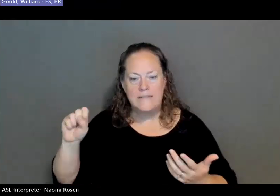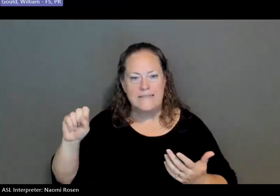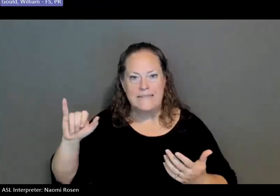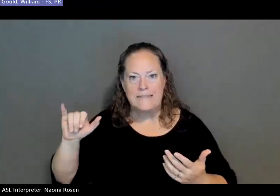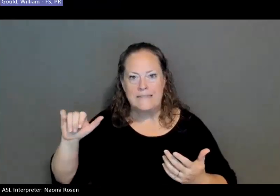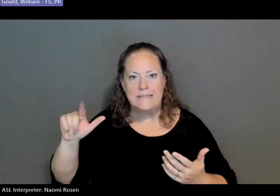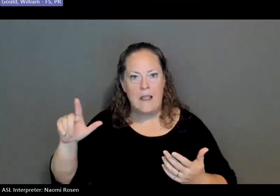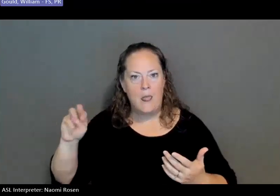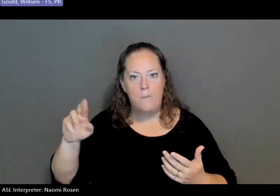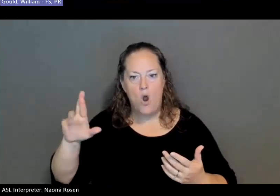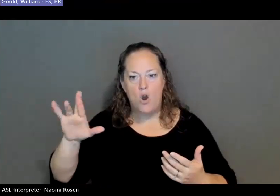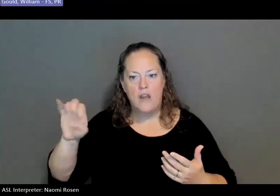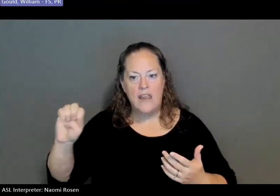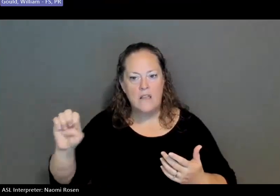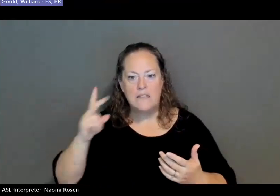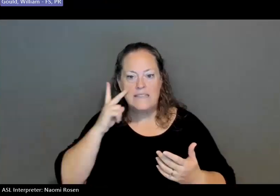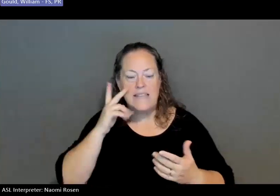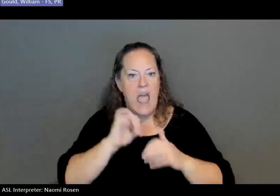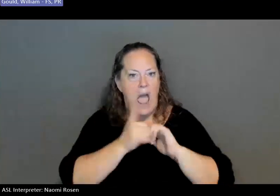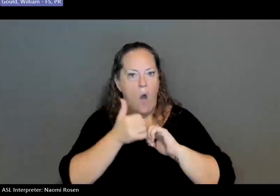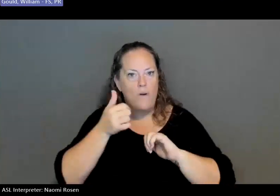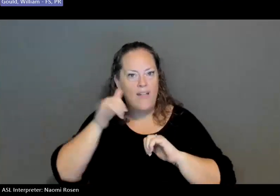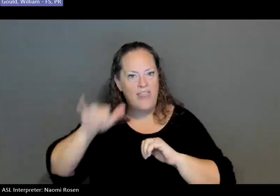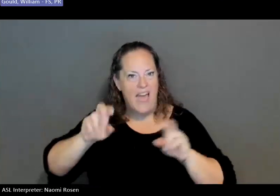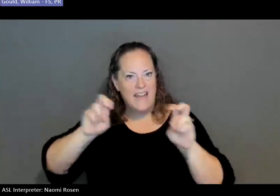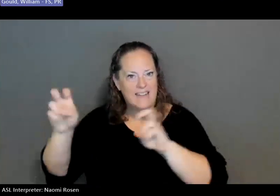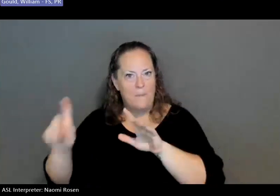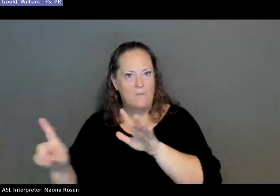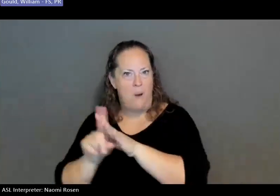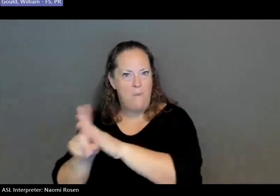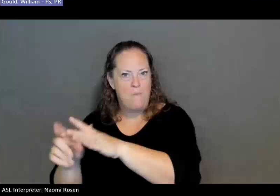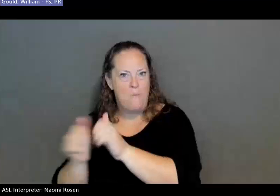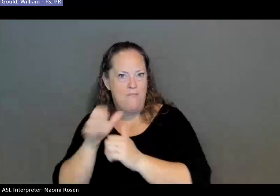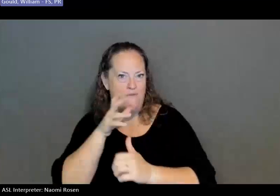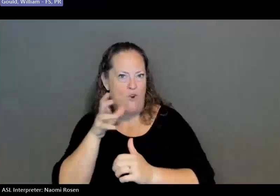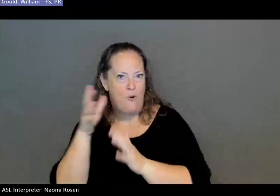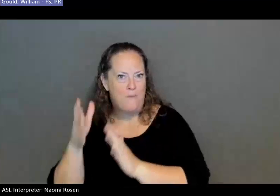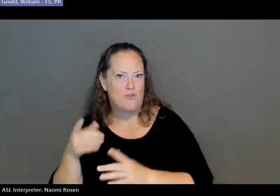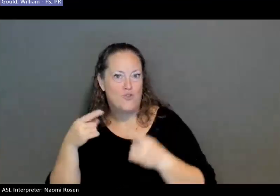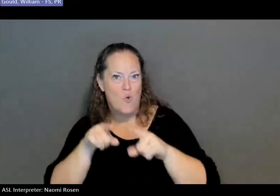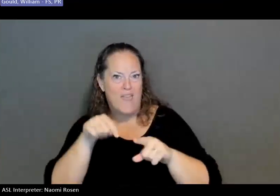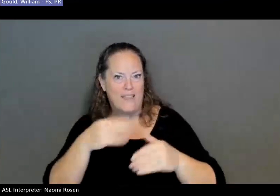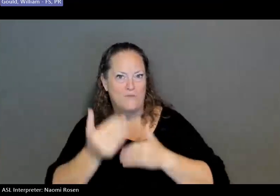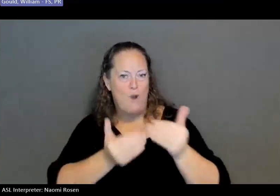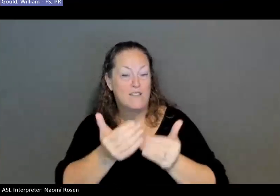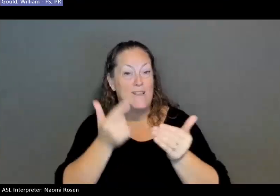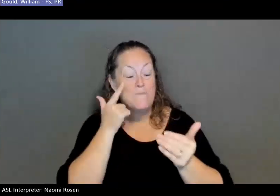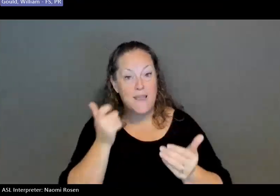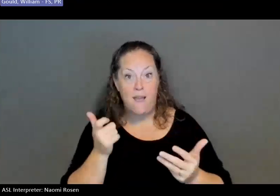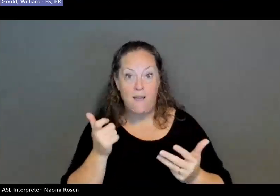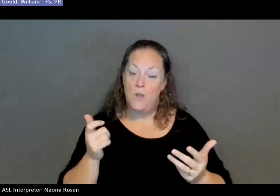their conversations with farmers as they go through this process, because it's